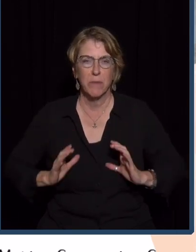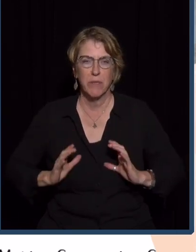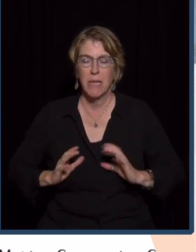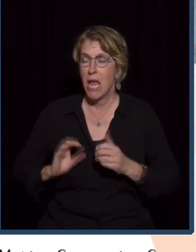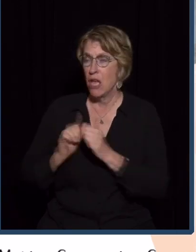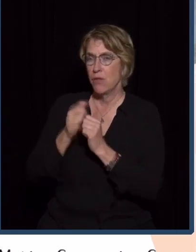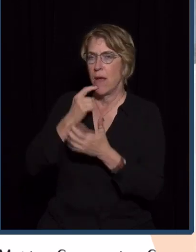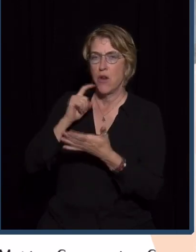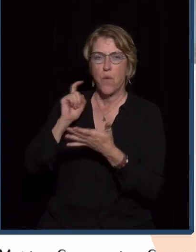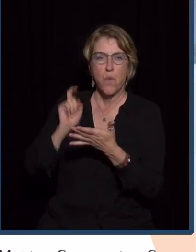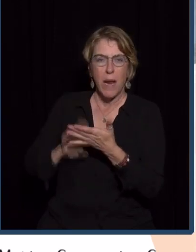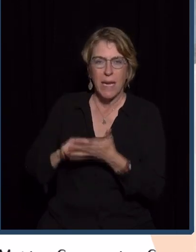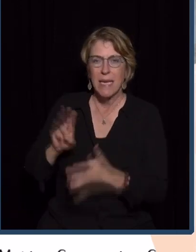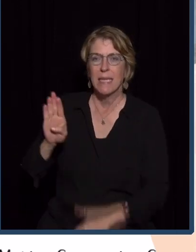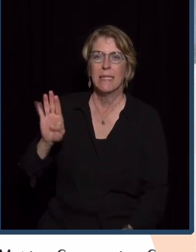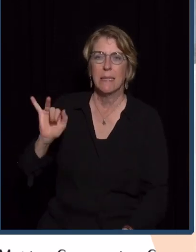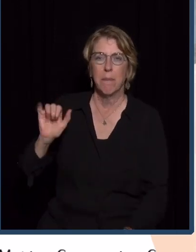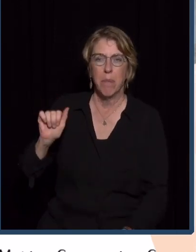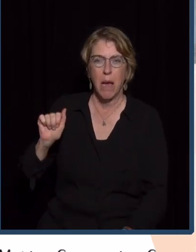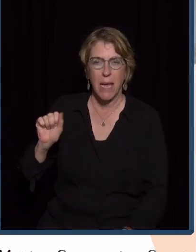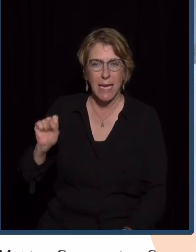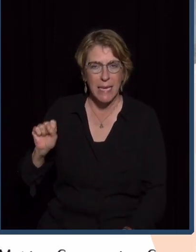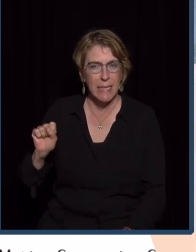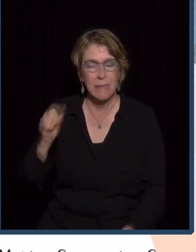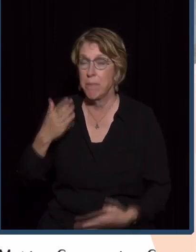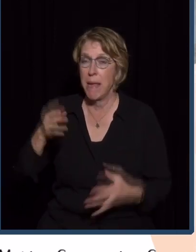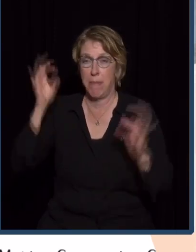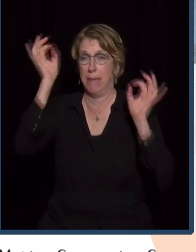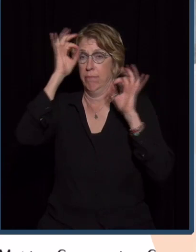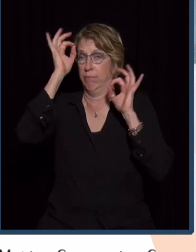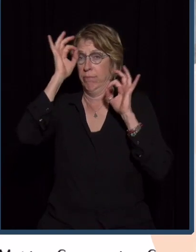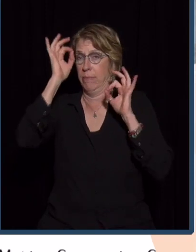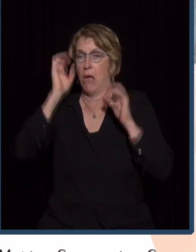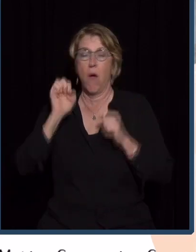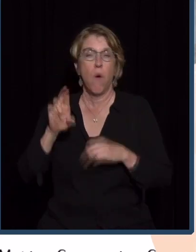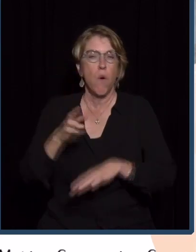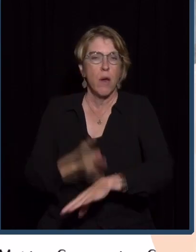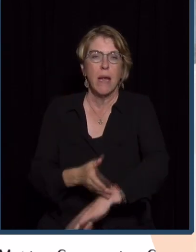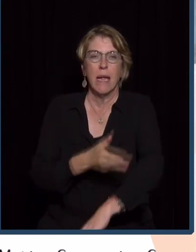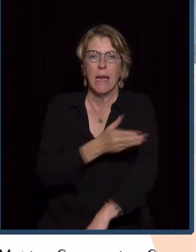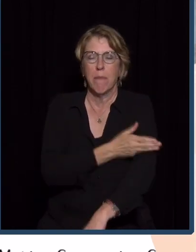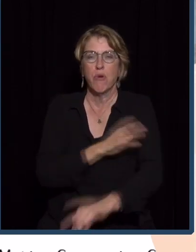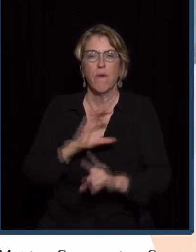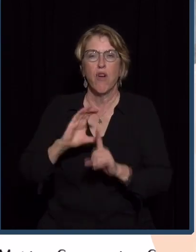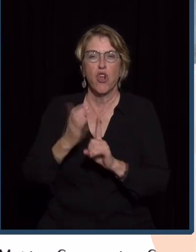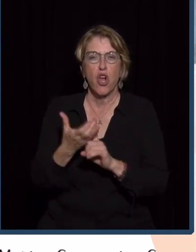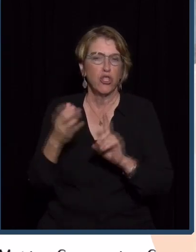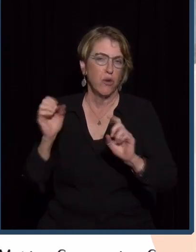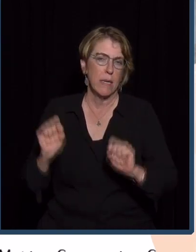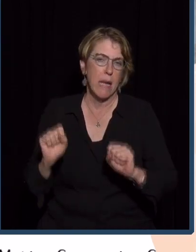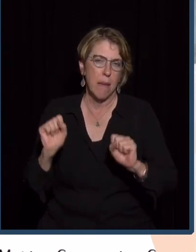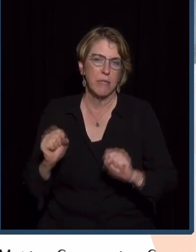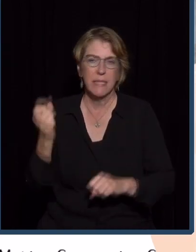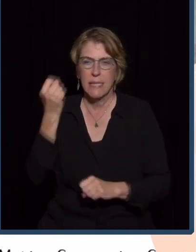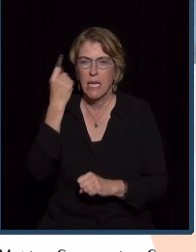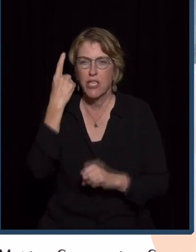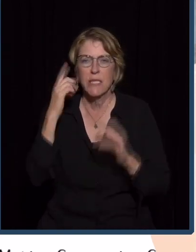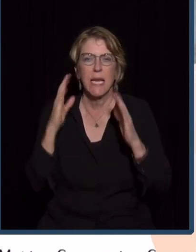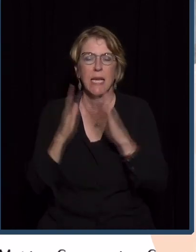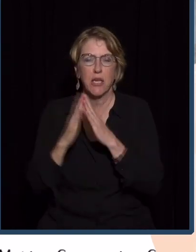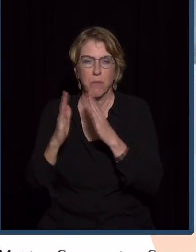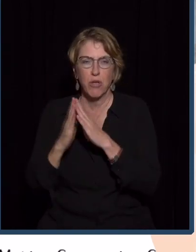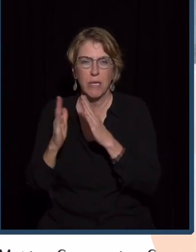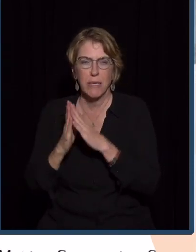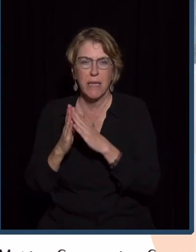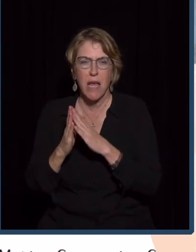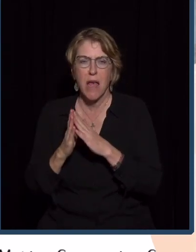and overcome the biases we may have and may not be aware of, and improve cultural competency and understanding of communities who look and